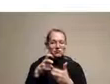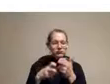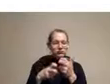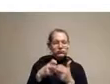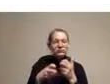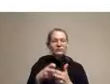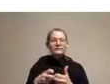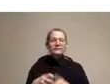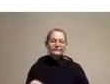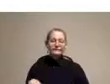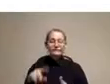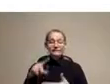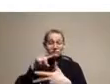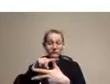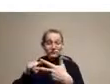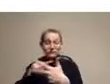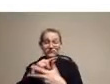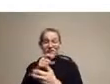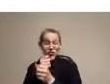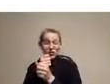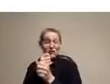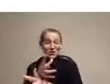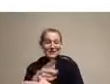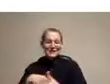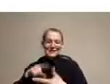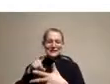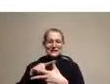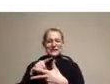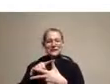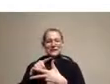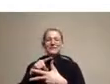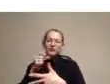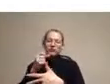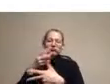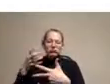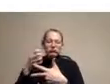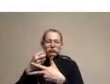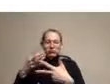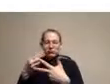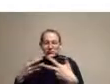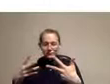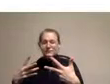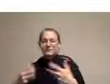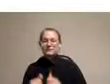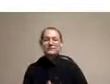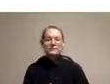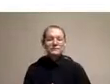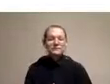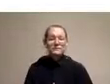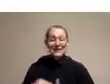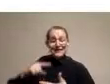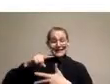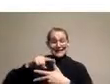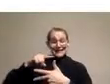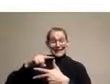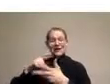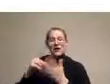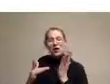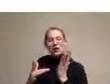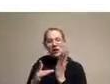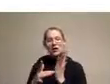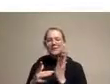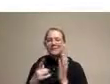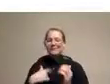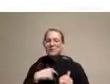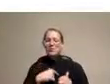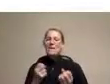is technical shortfalls, antecedent inequities, and communication challenges. So let me talk about each one. Let me start with technically. So technically, we made a lot of mistakes.